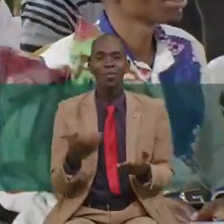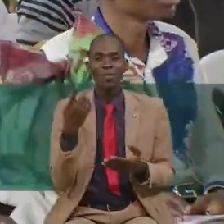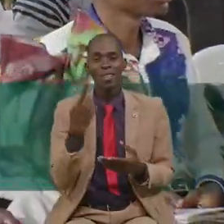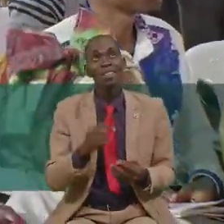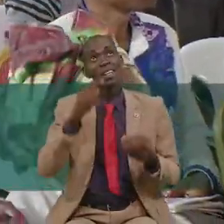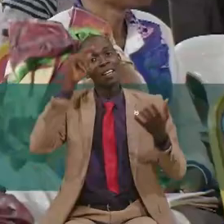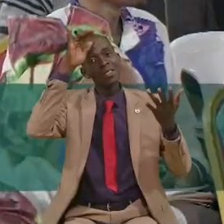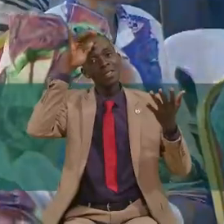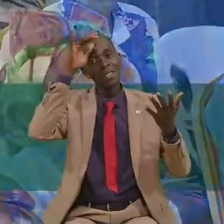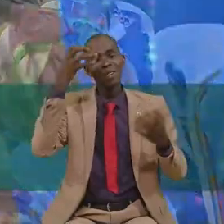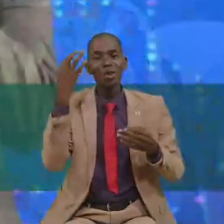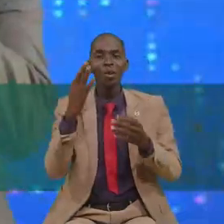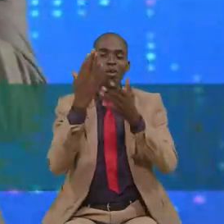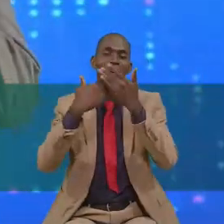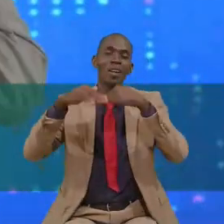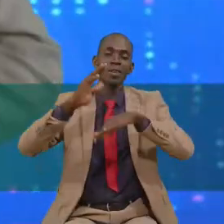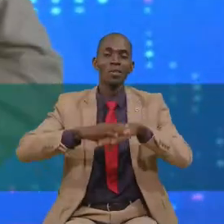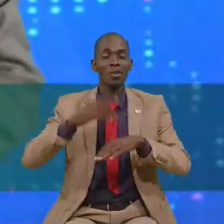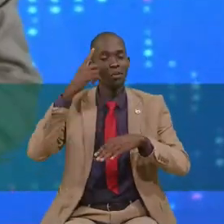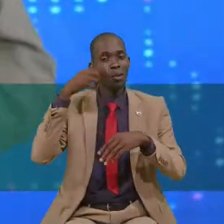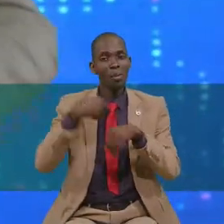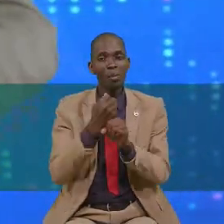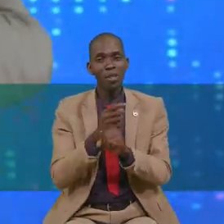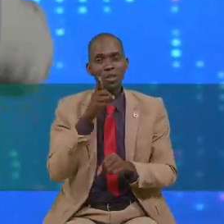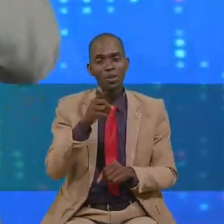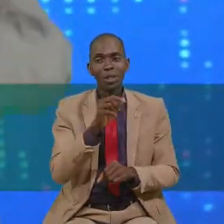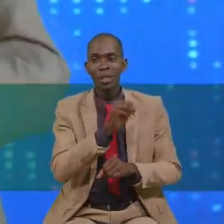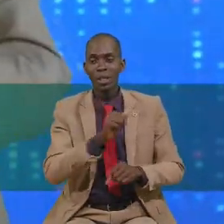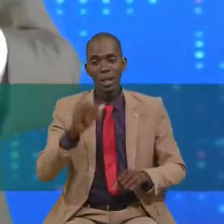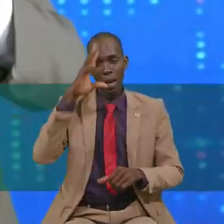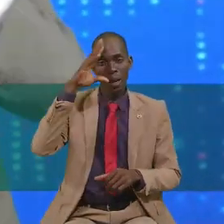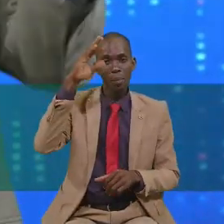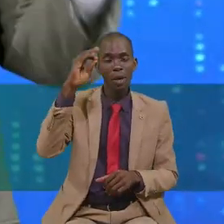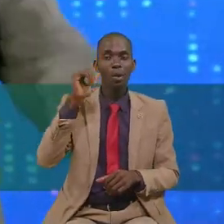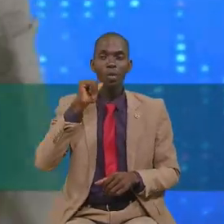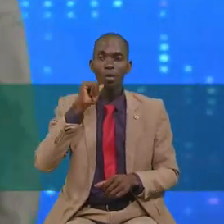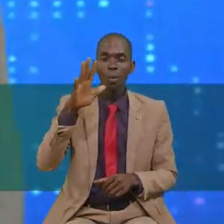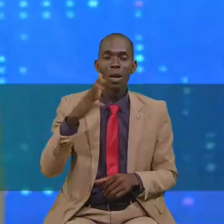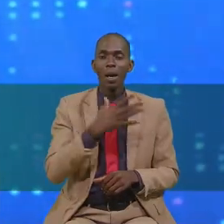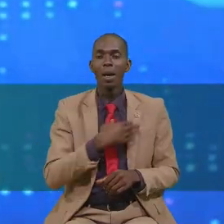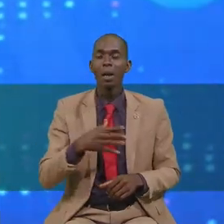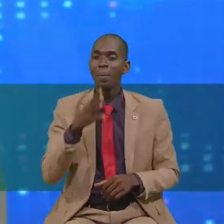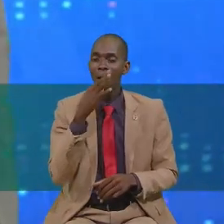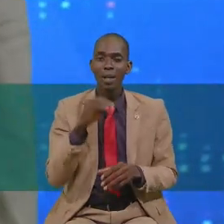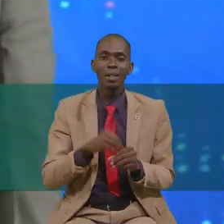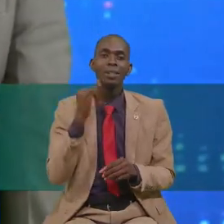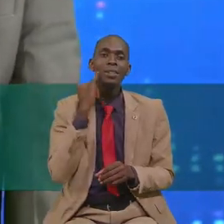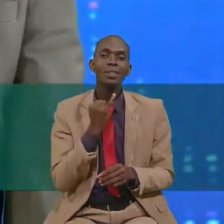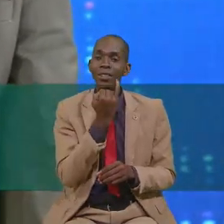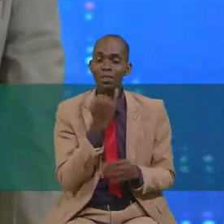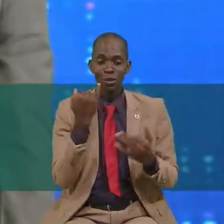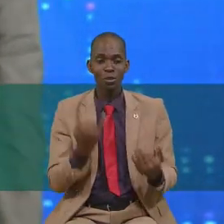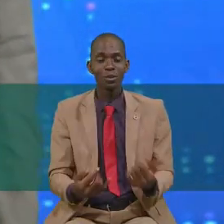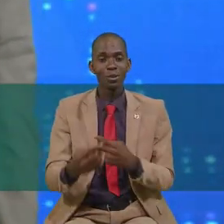of heaven for making you a man, a woman, and a mother in Israel today.